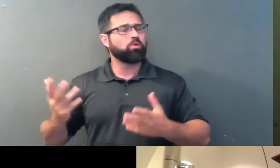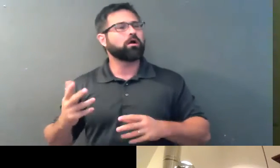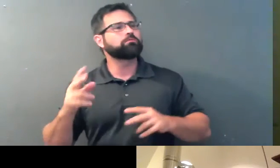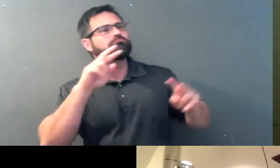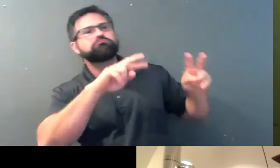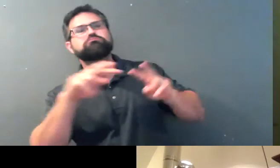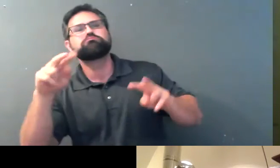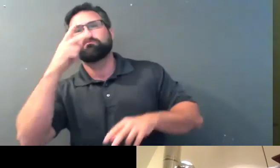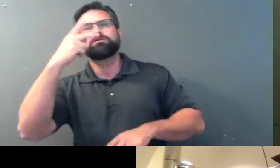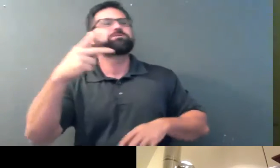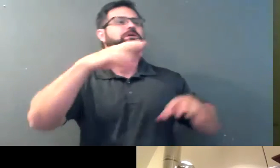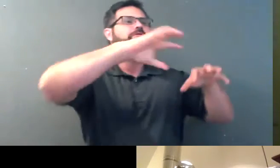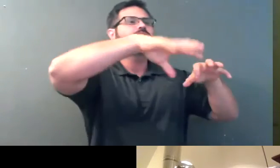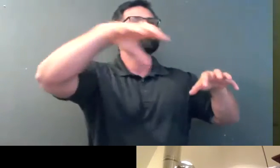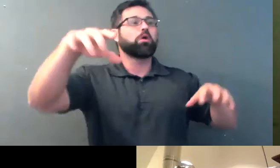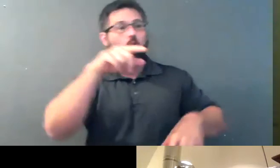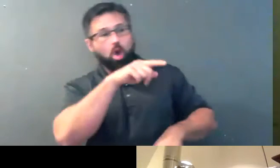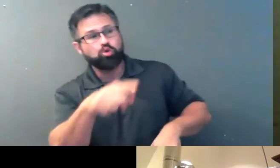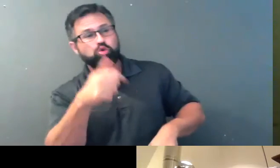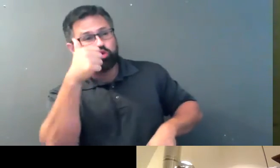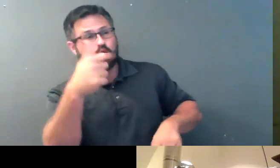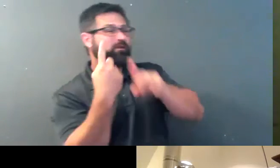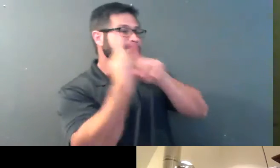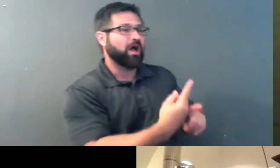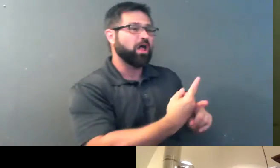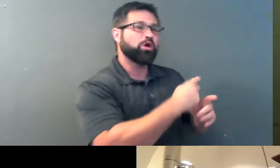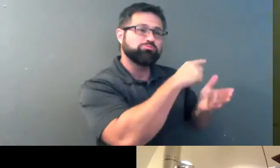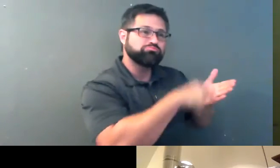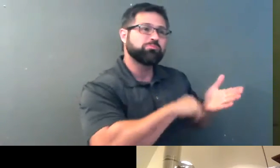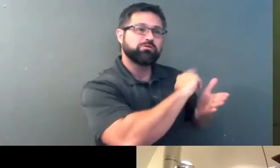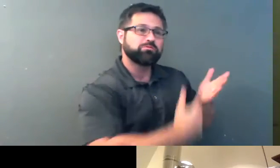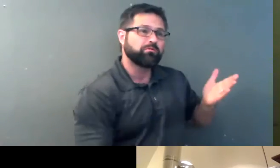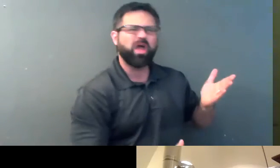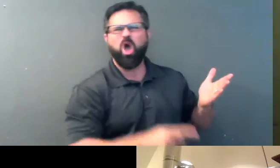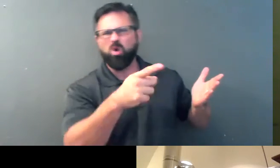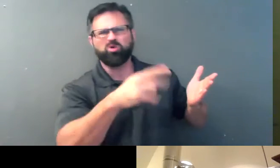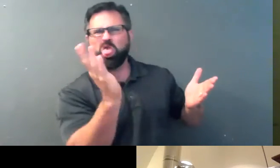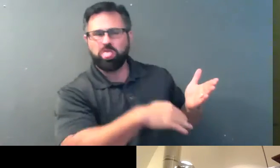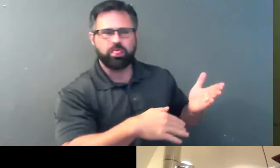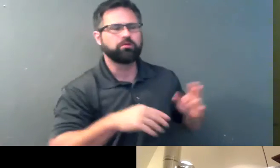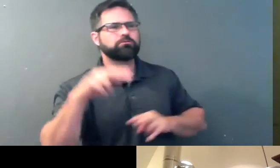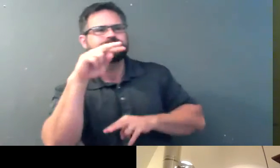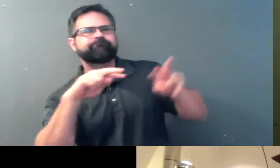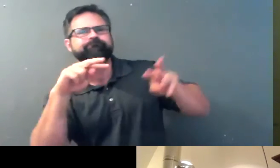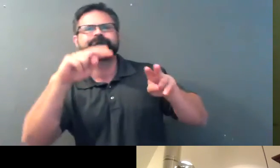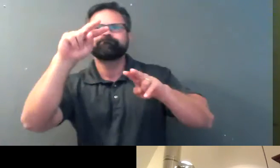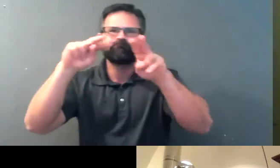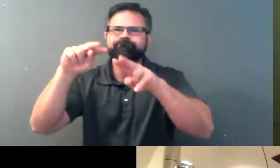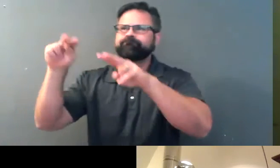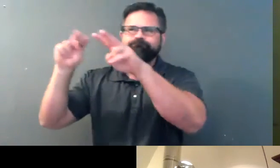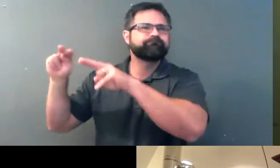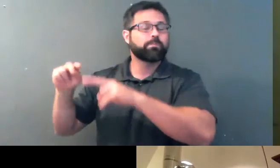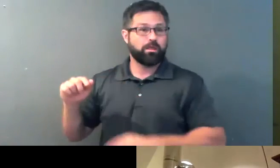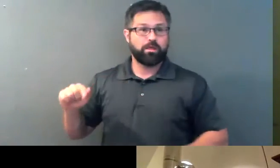disabilities enshrined in the Convention. In carrying out its mandate, the committee has